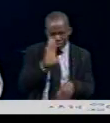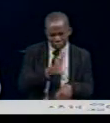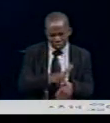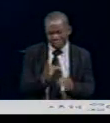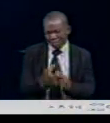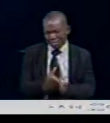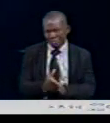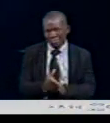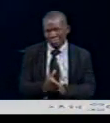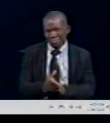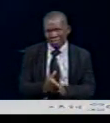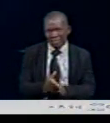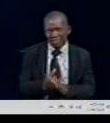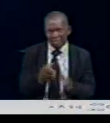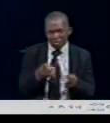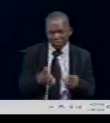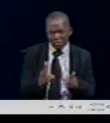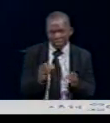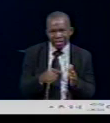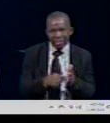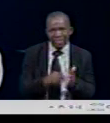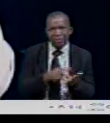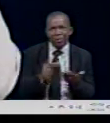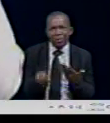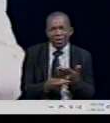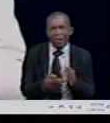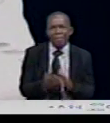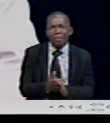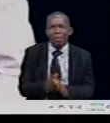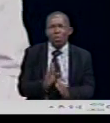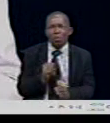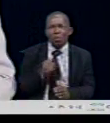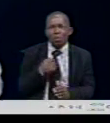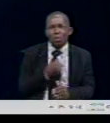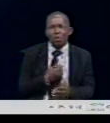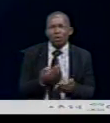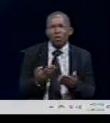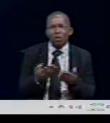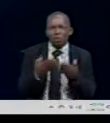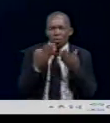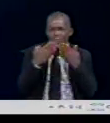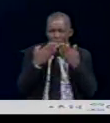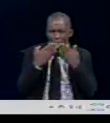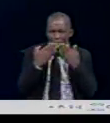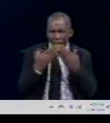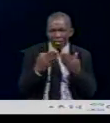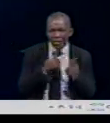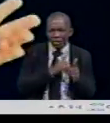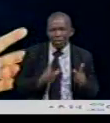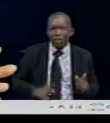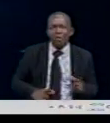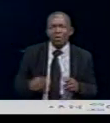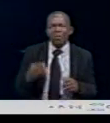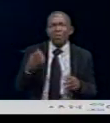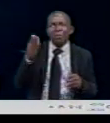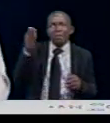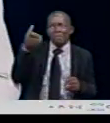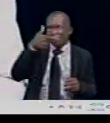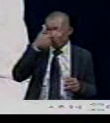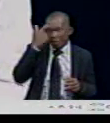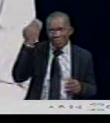and churches here and there. We want to bless the name of the Lord that there are